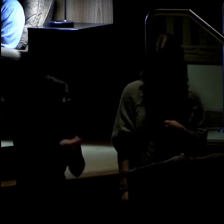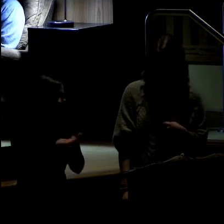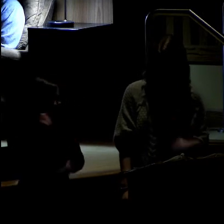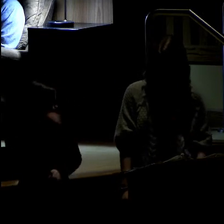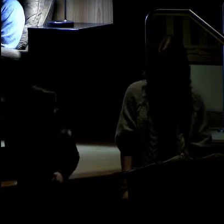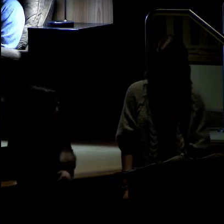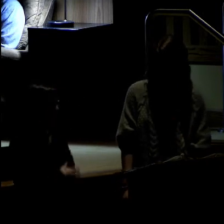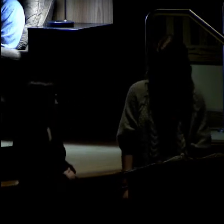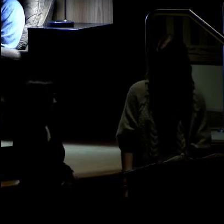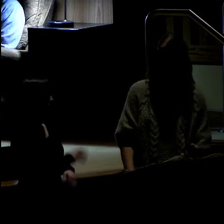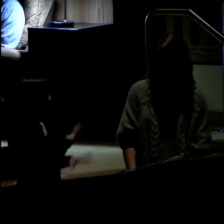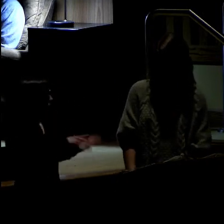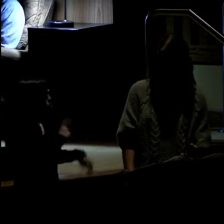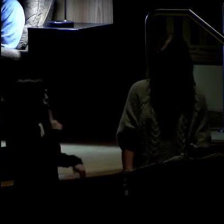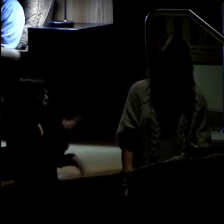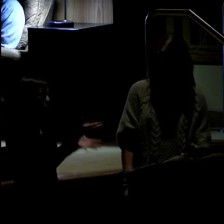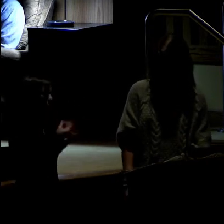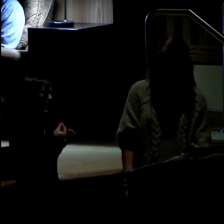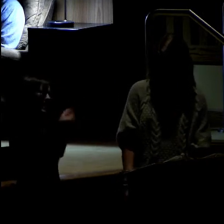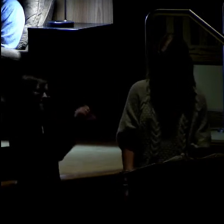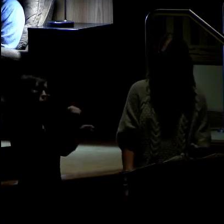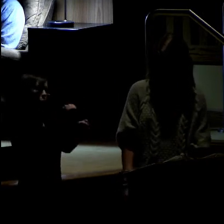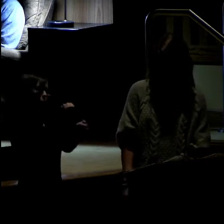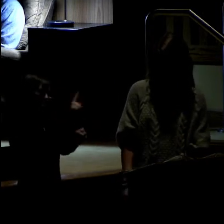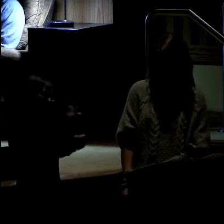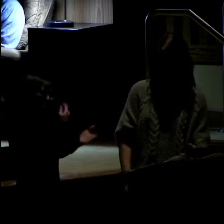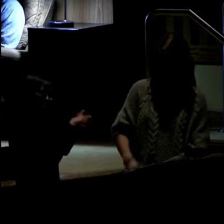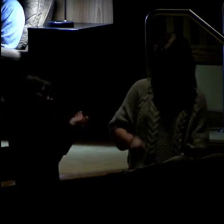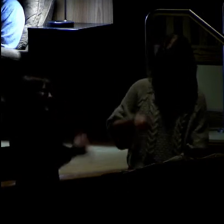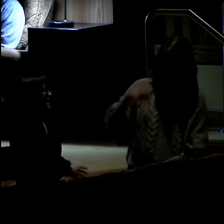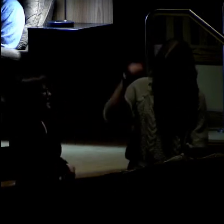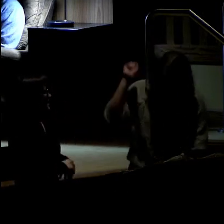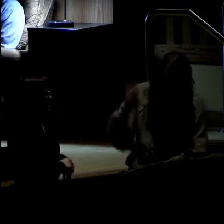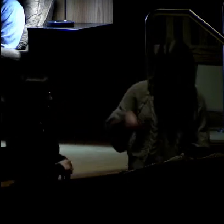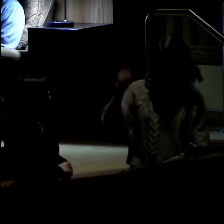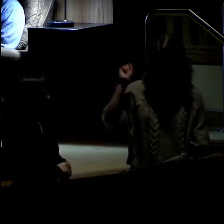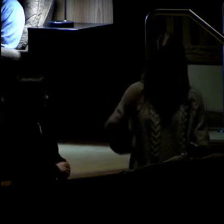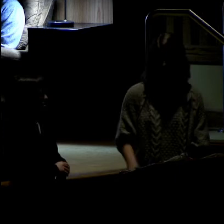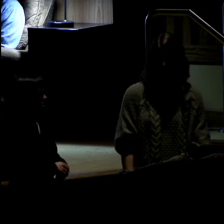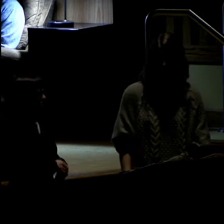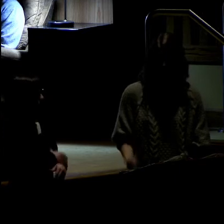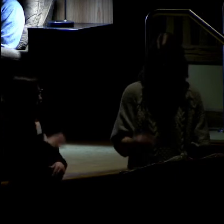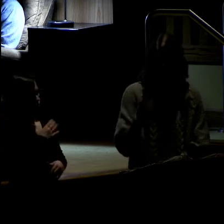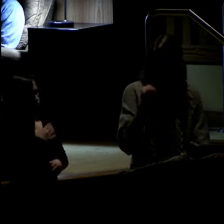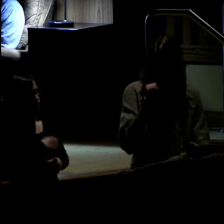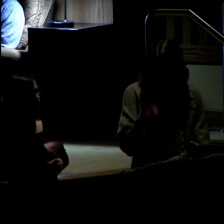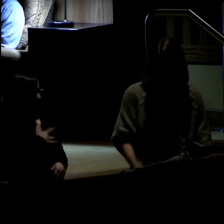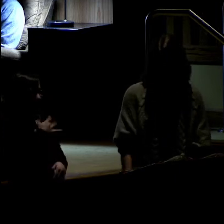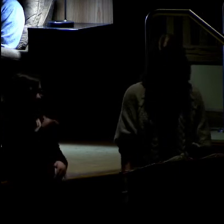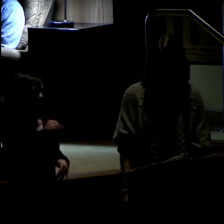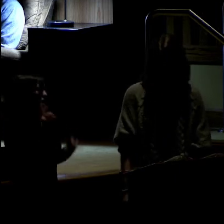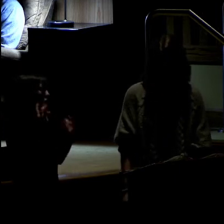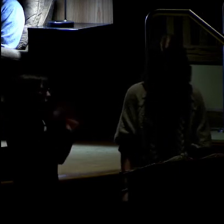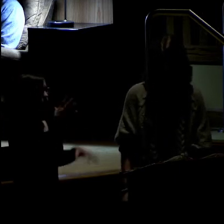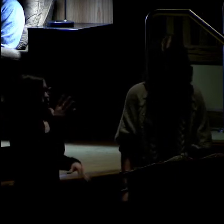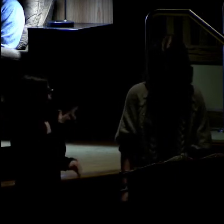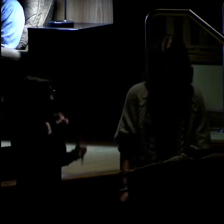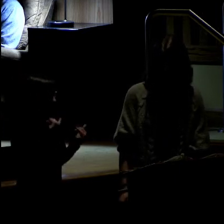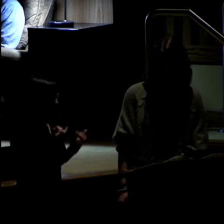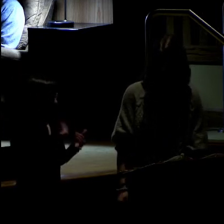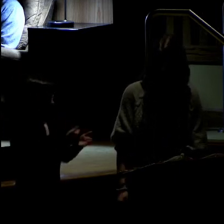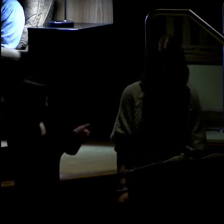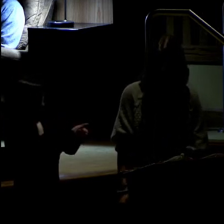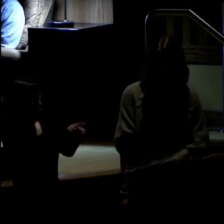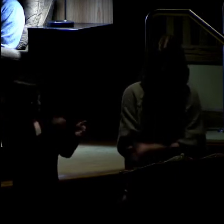sure you want to give all this money in the offering? Of course, Mom. Why not? Because I feel like a terrible mother. It's Christmas Eve, and none of you